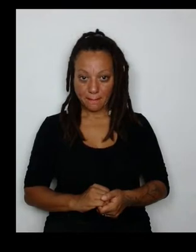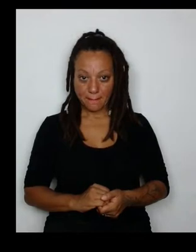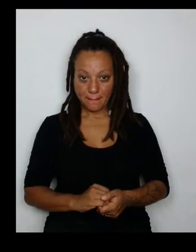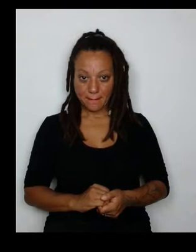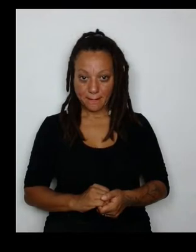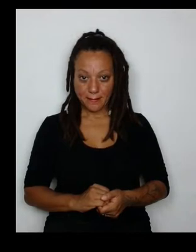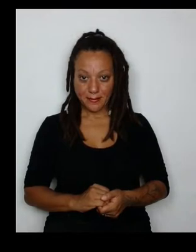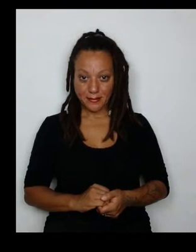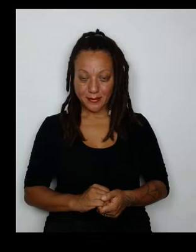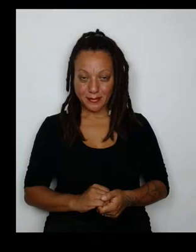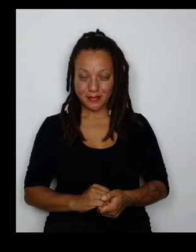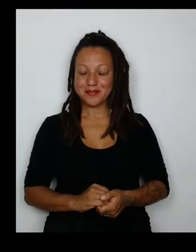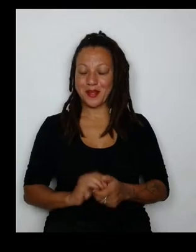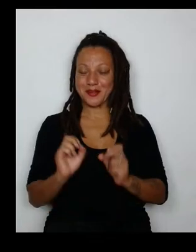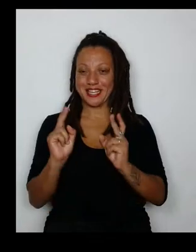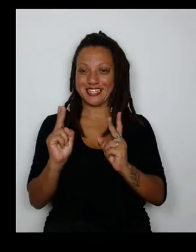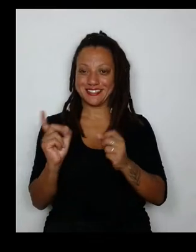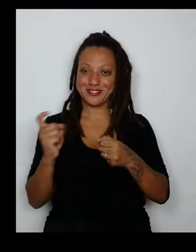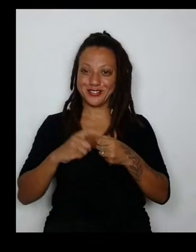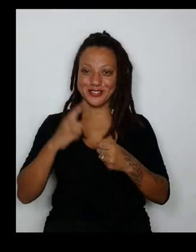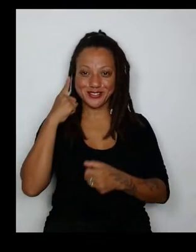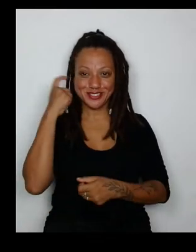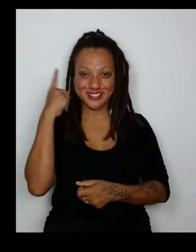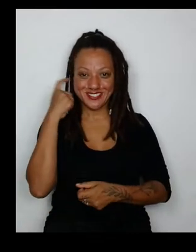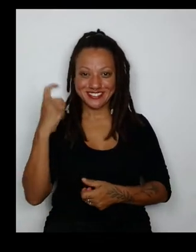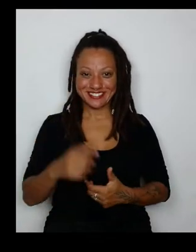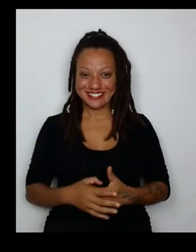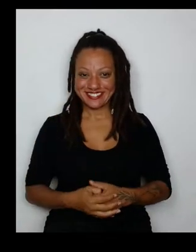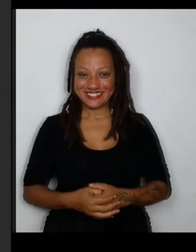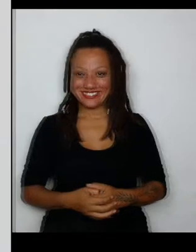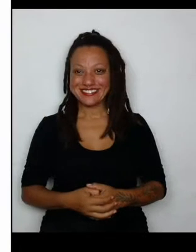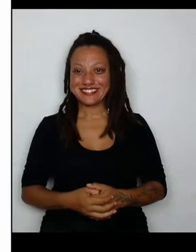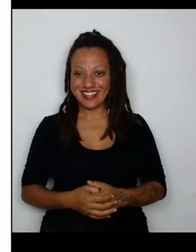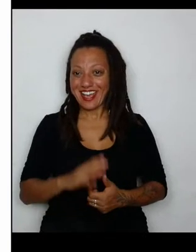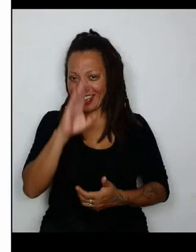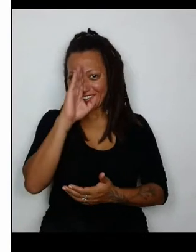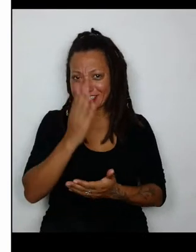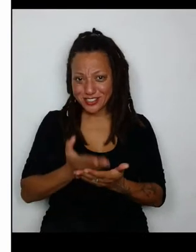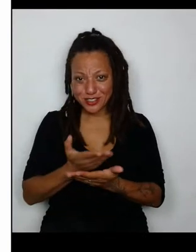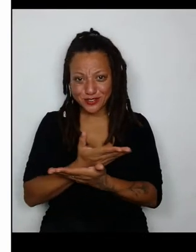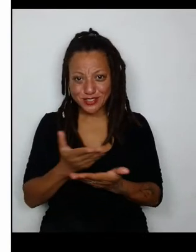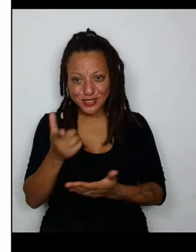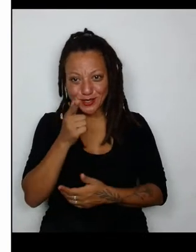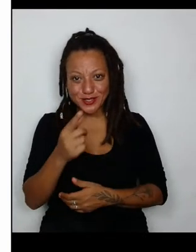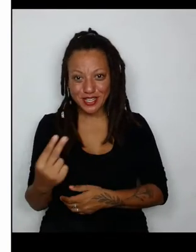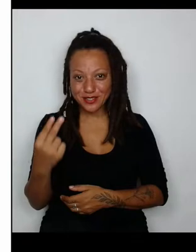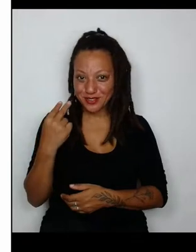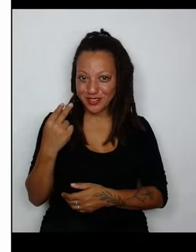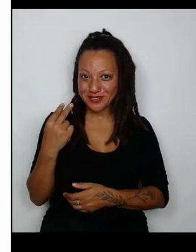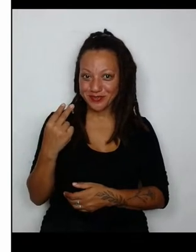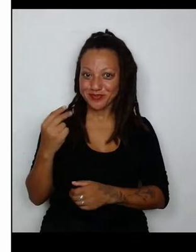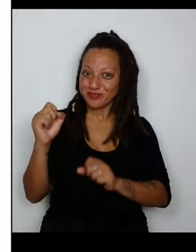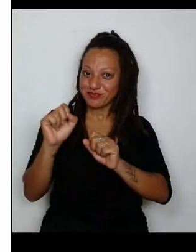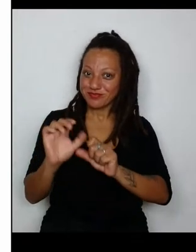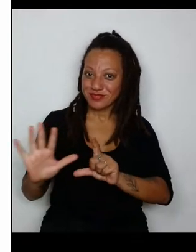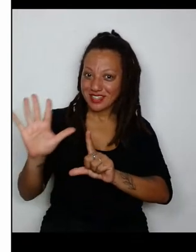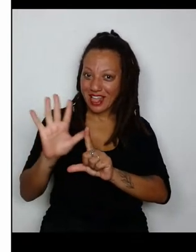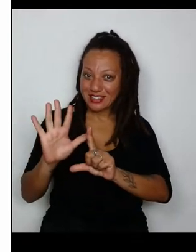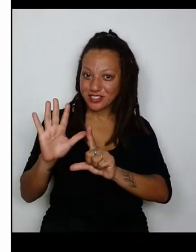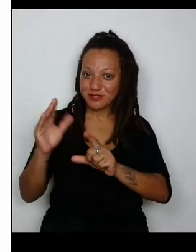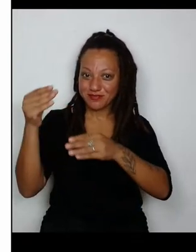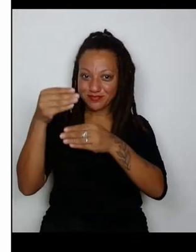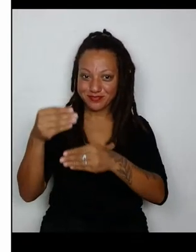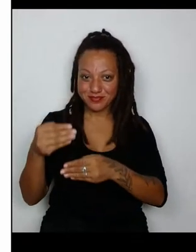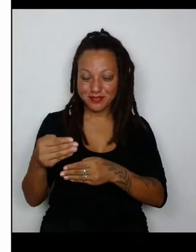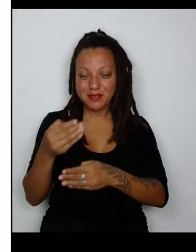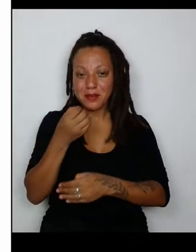wonderful okay hopefully everyone can see my slides um good afternoon my name is heather waldrop i use